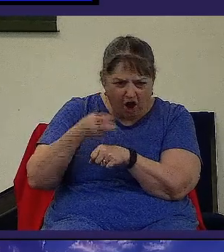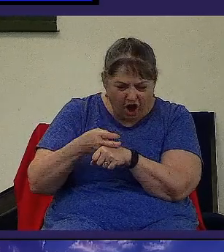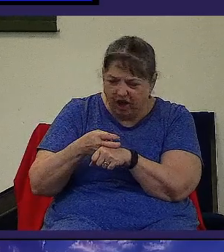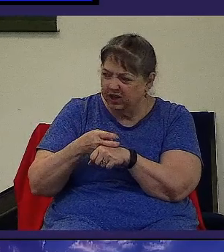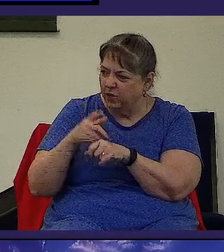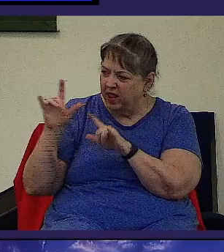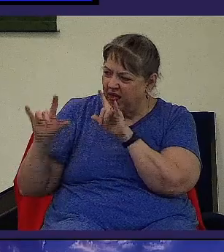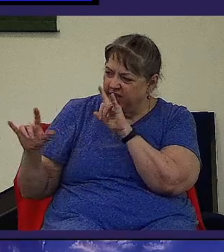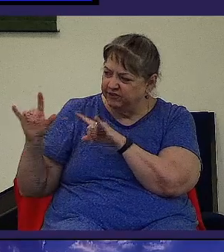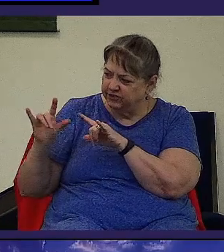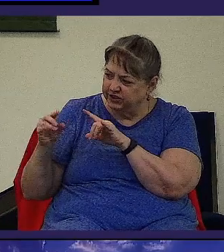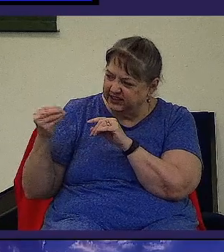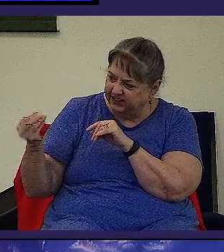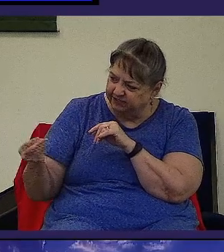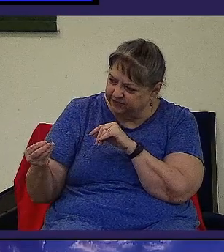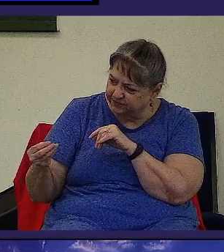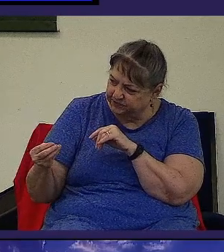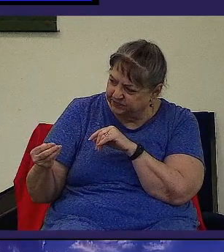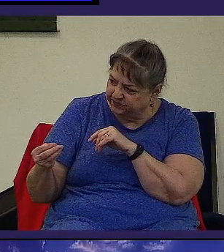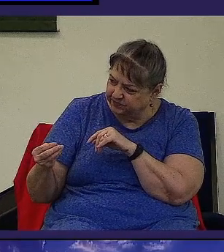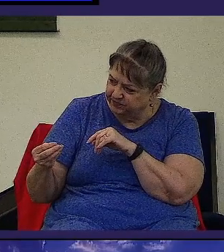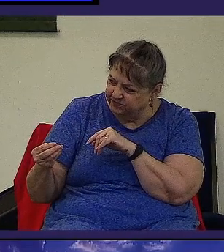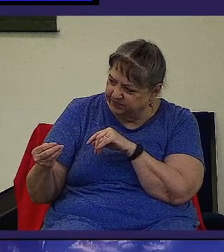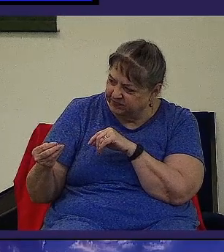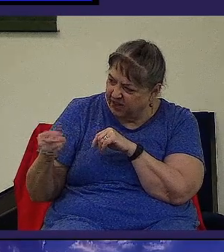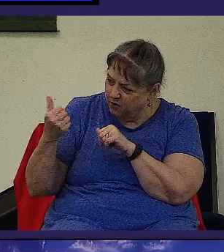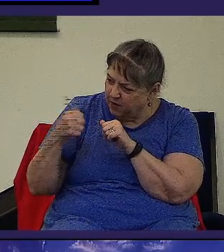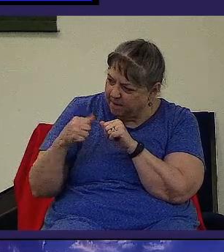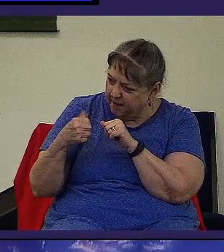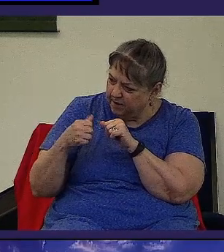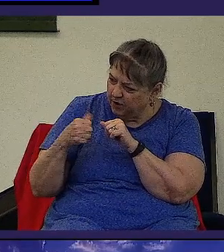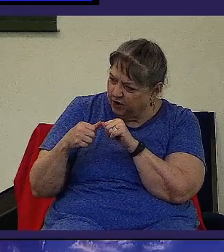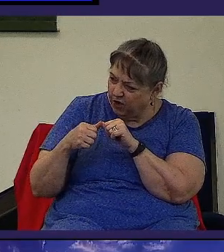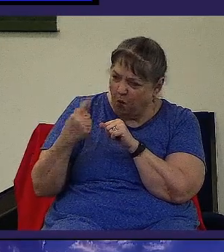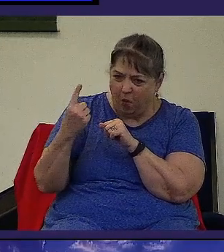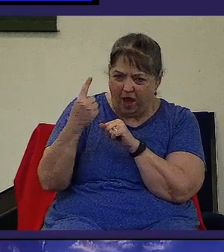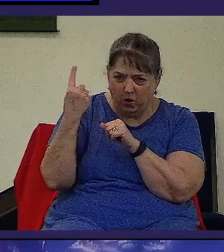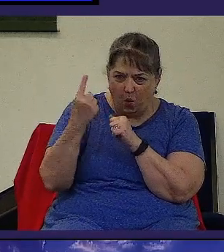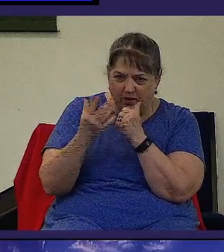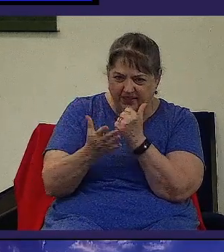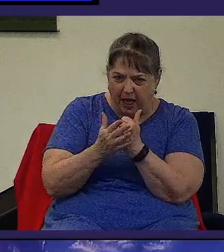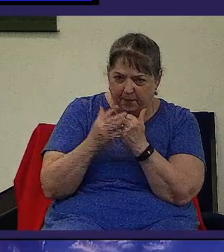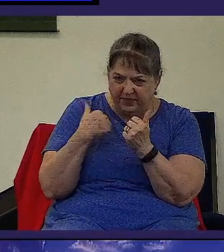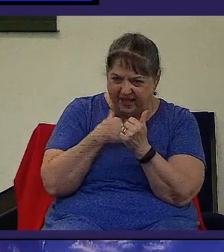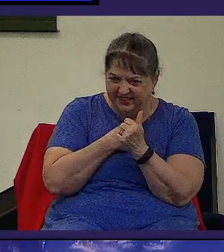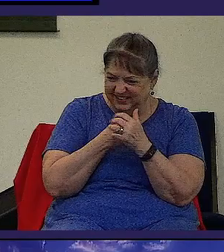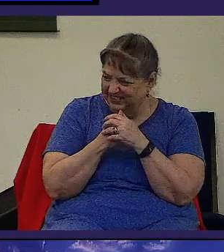care for you and wanted to give you this as a reminder of the one who helps us make it through